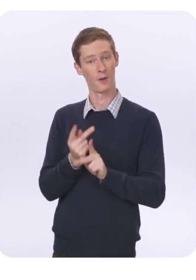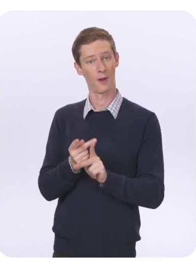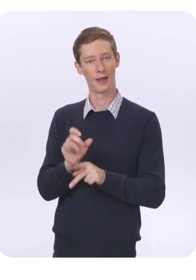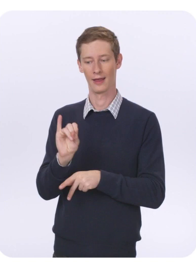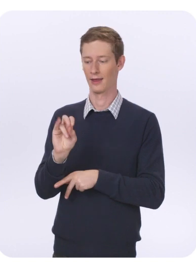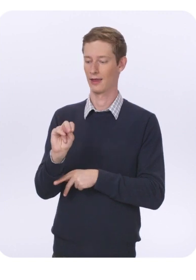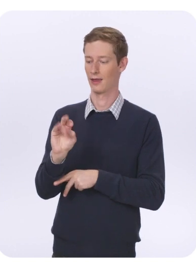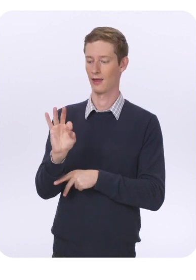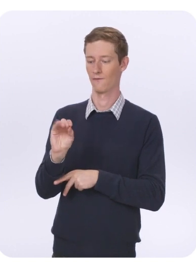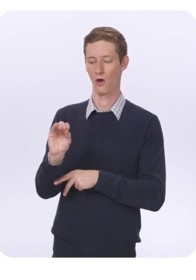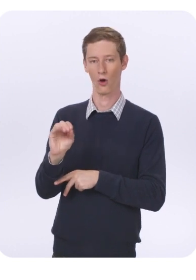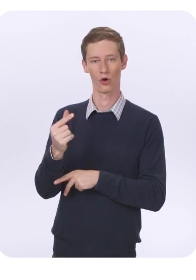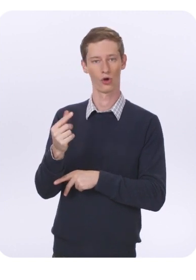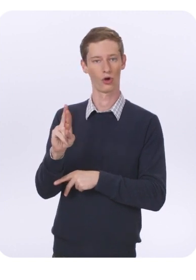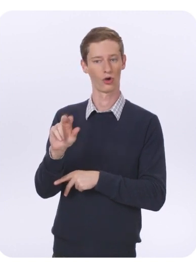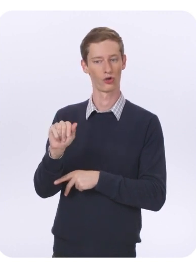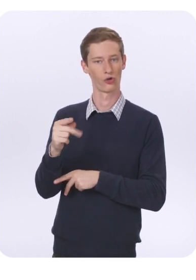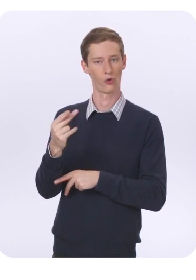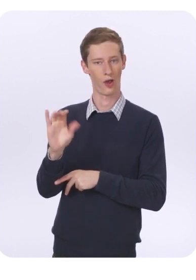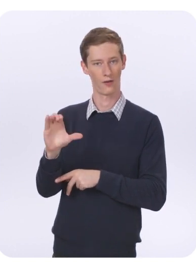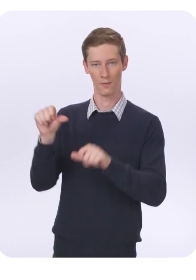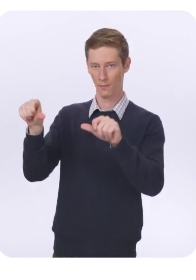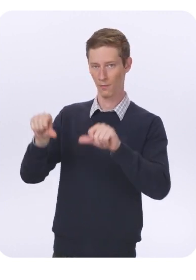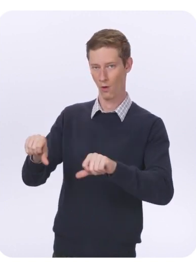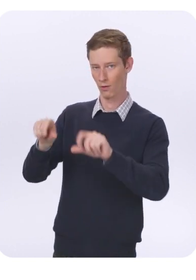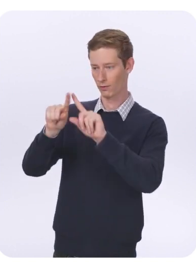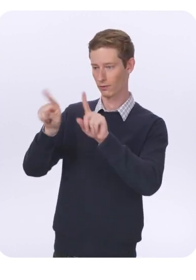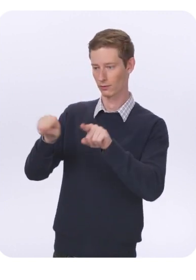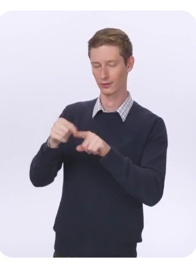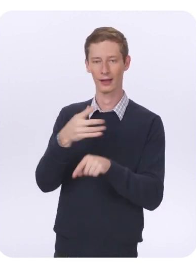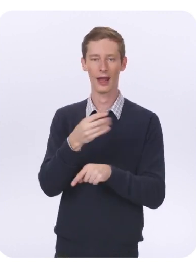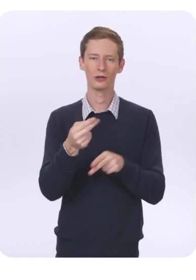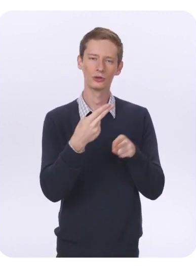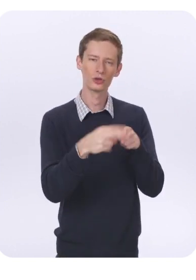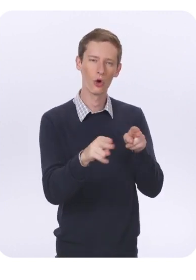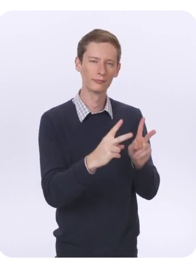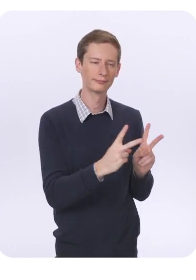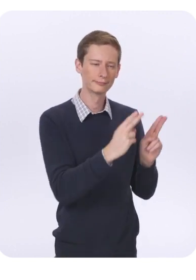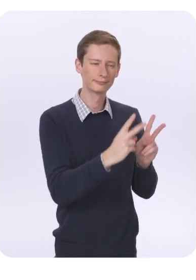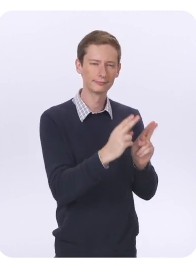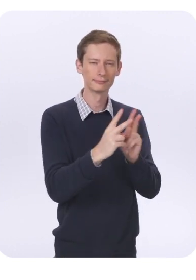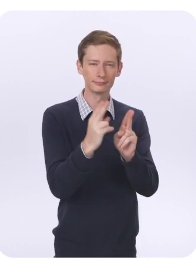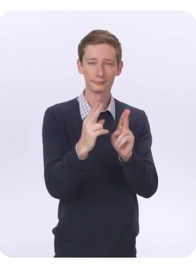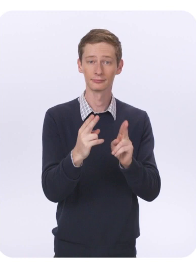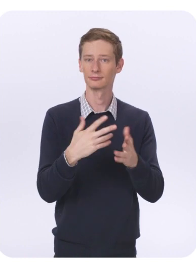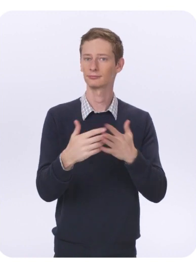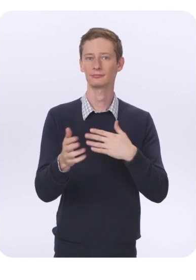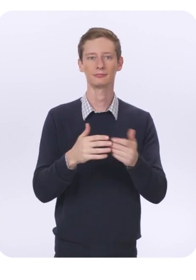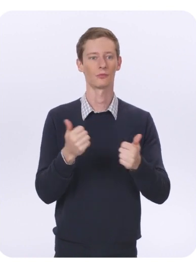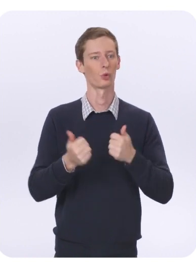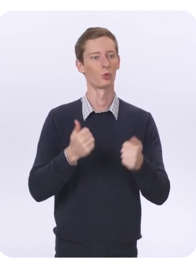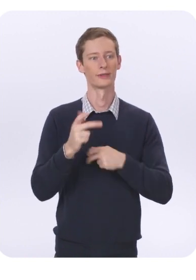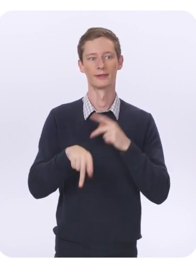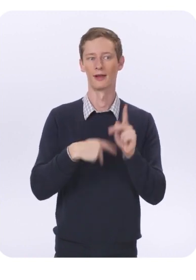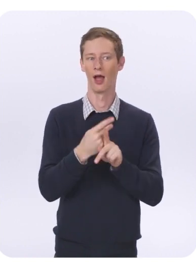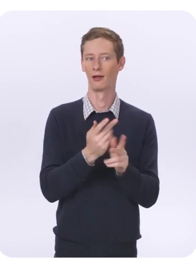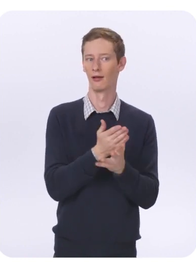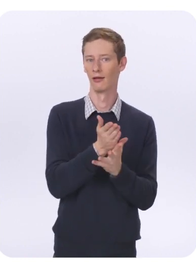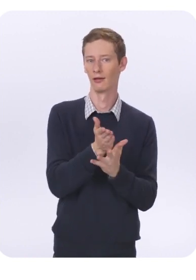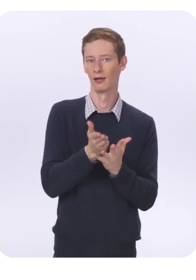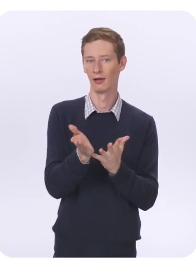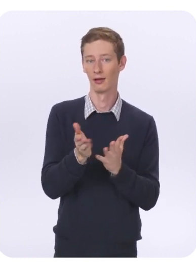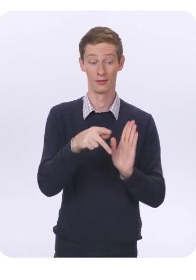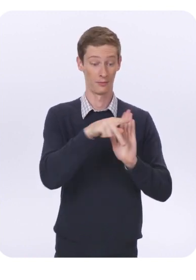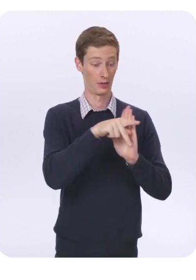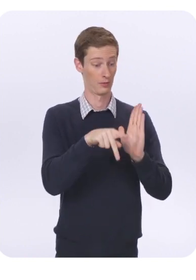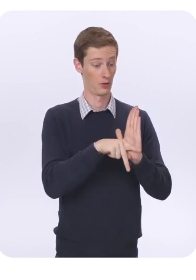posters, but also short-form content. Because we believe, no matter the medium, these principles stay the same.